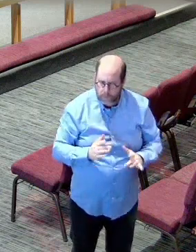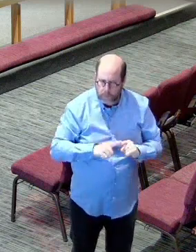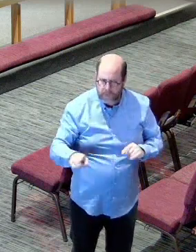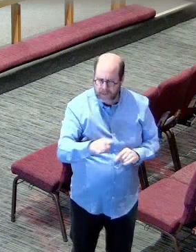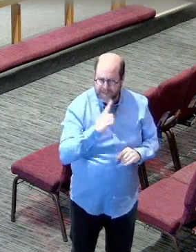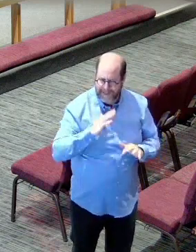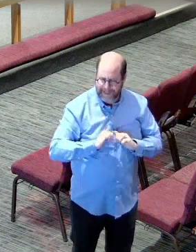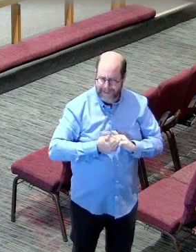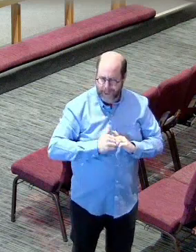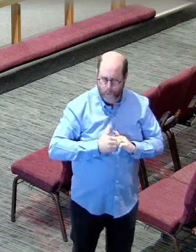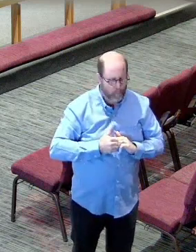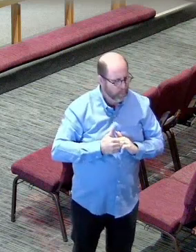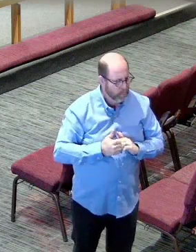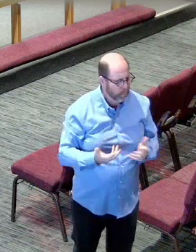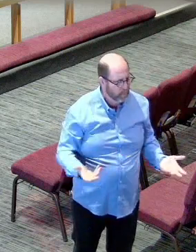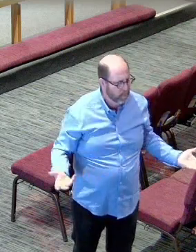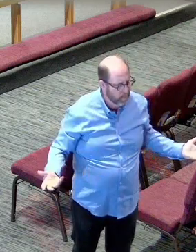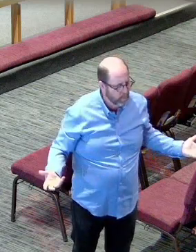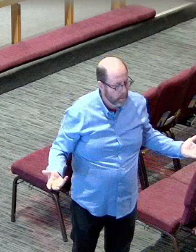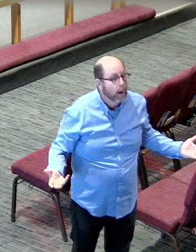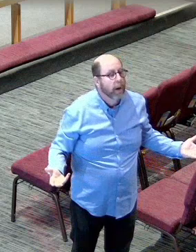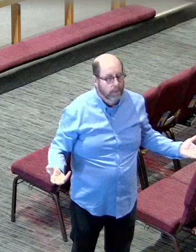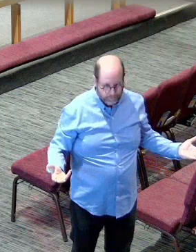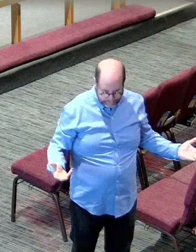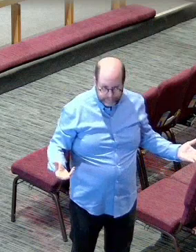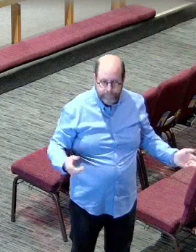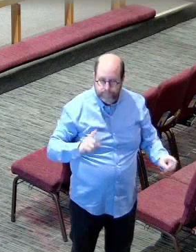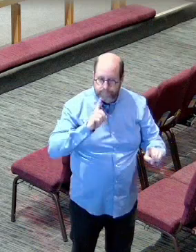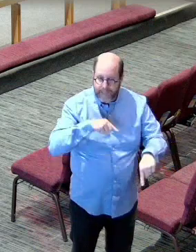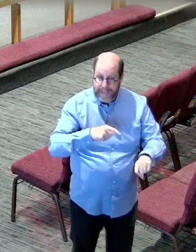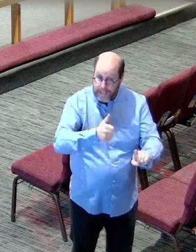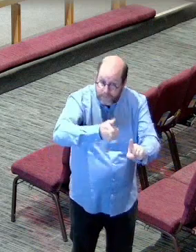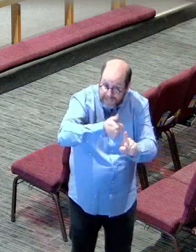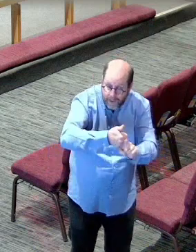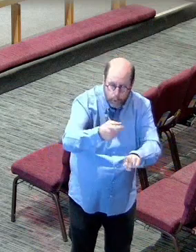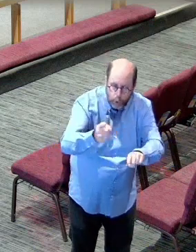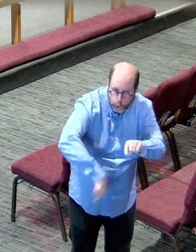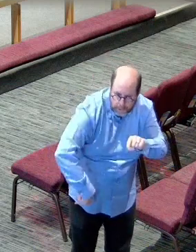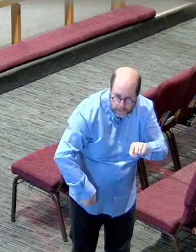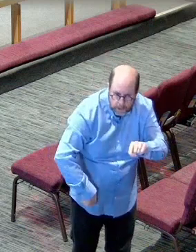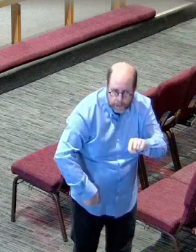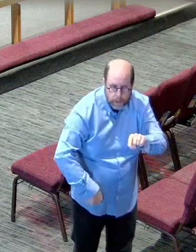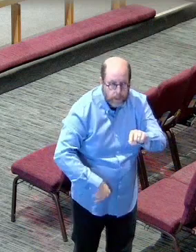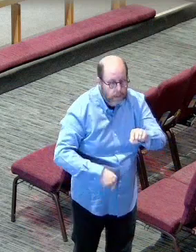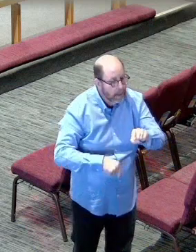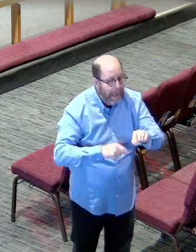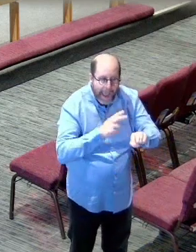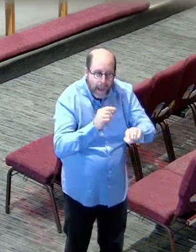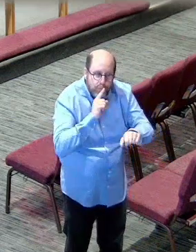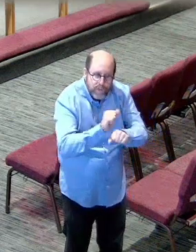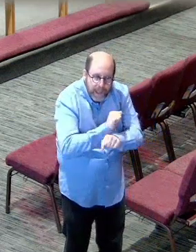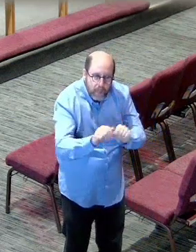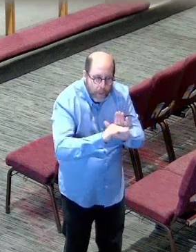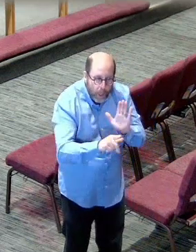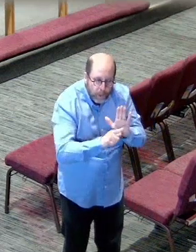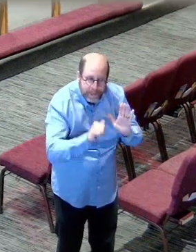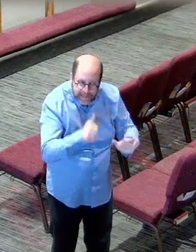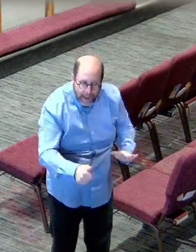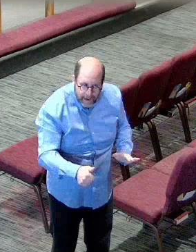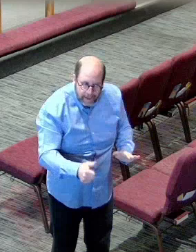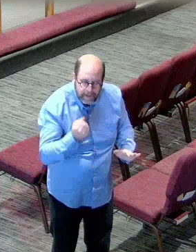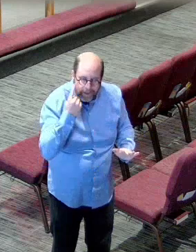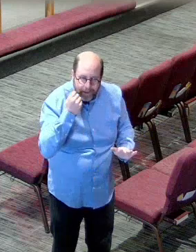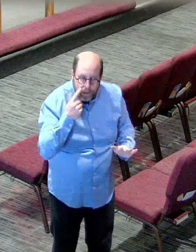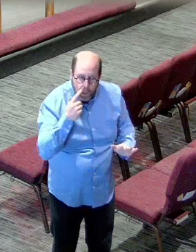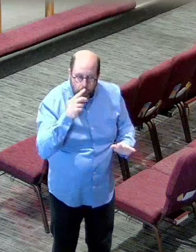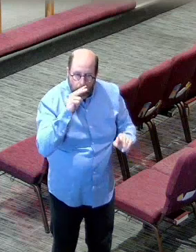do it? The answer, he couldn't, and indeed he didn't. Looking at